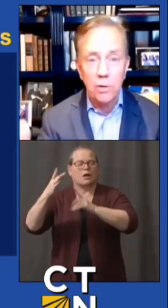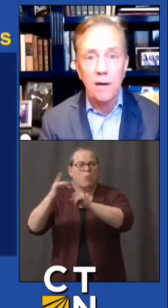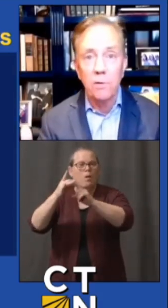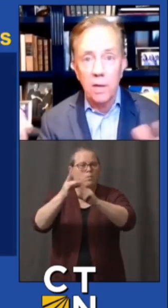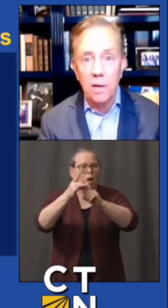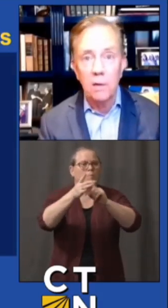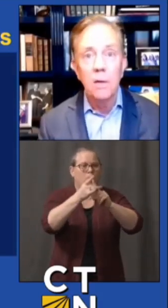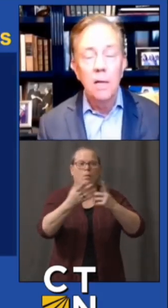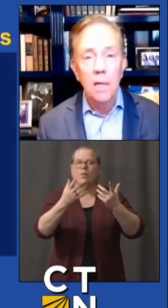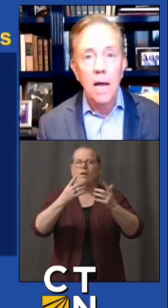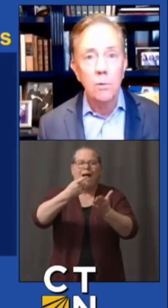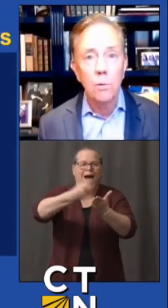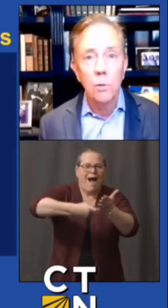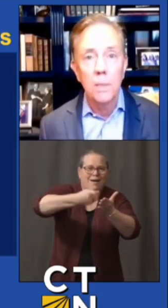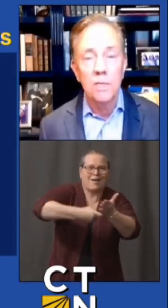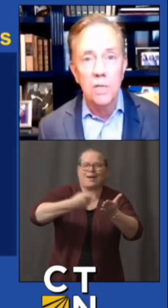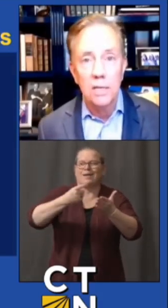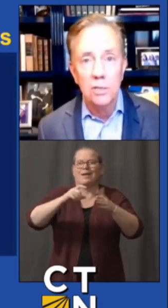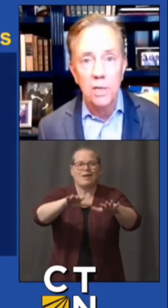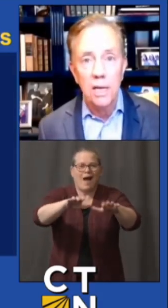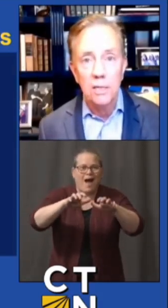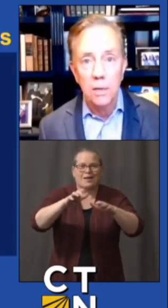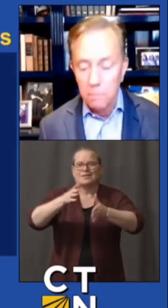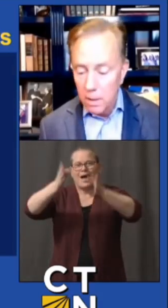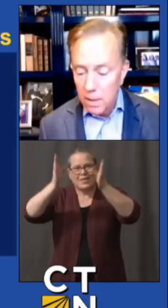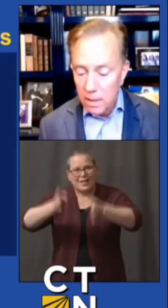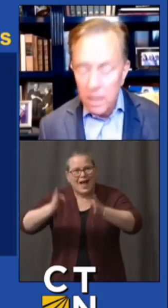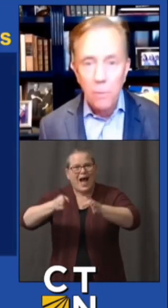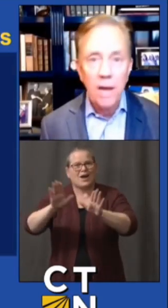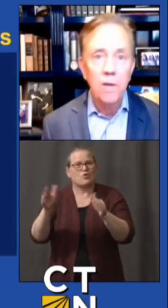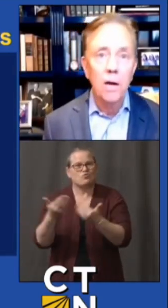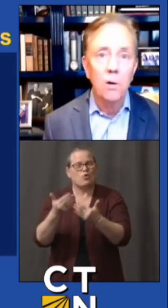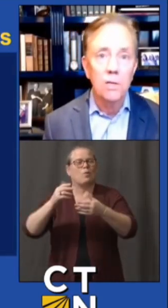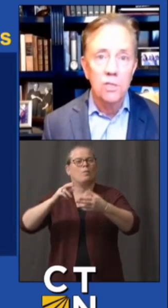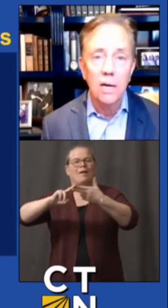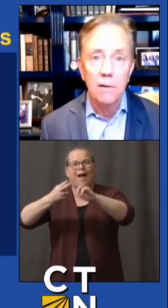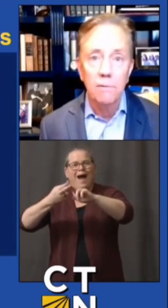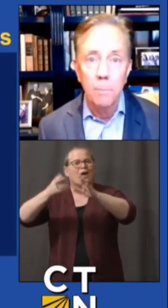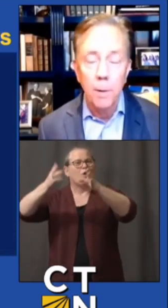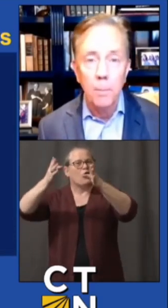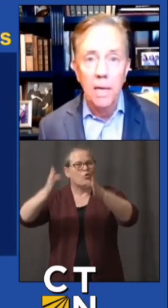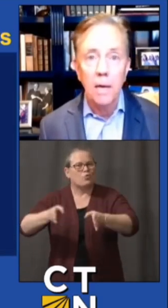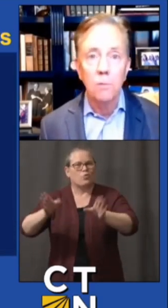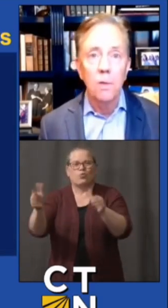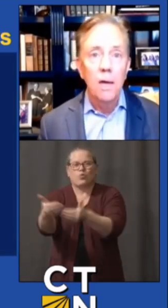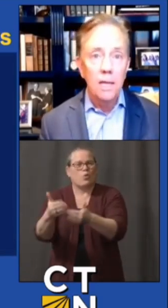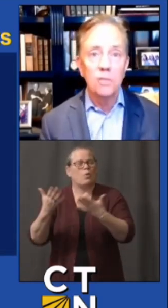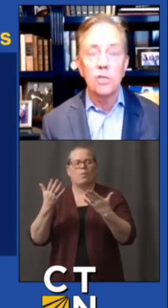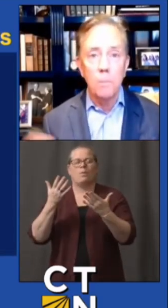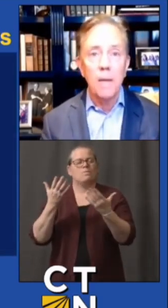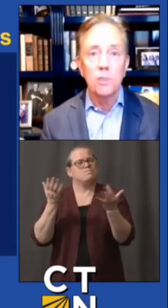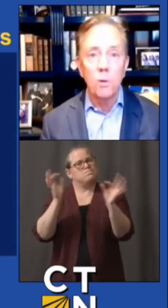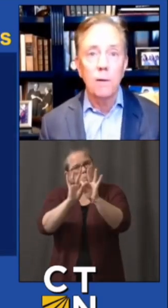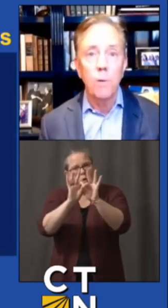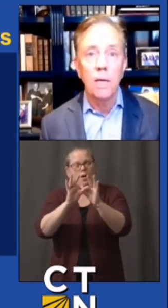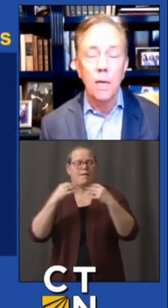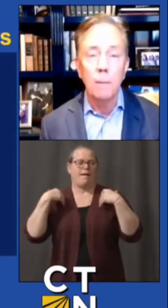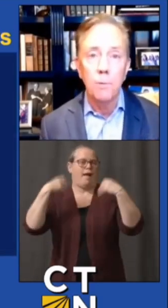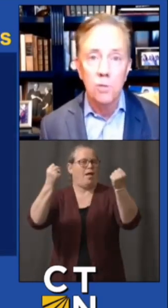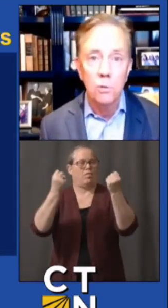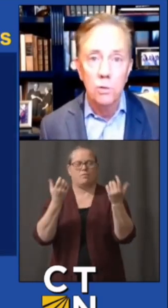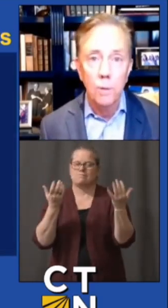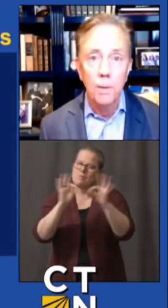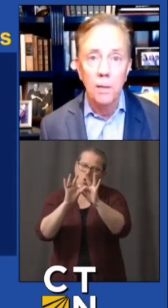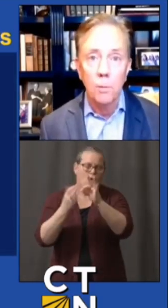the travel there, locker room and the such. And there we have to err on the side of public health. This is the best way we can keep